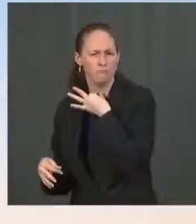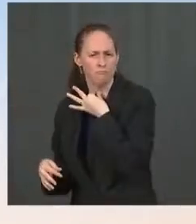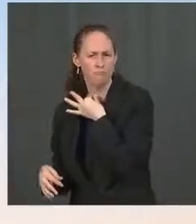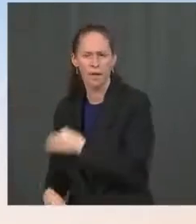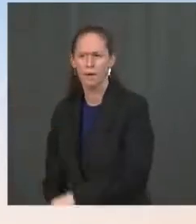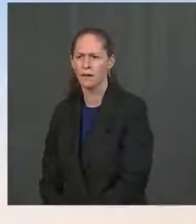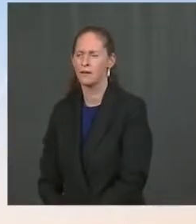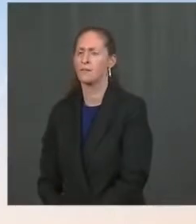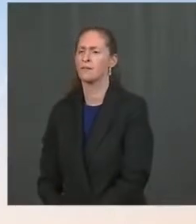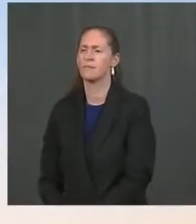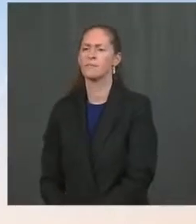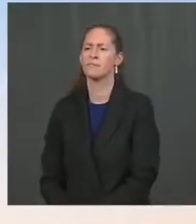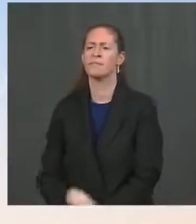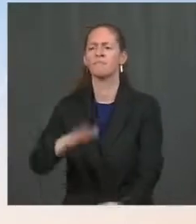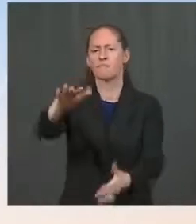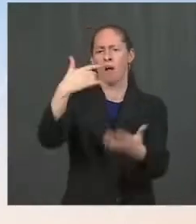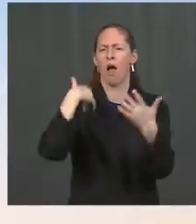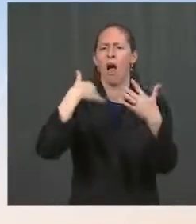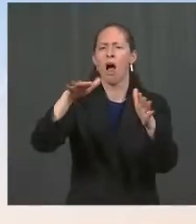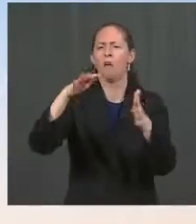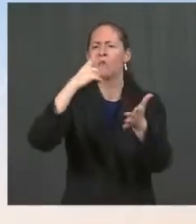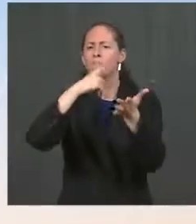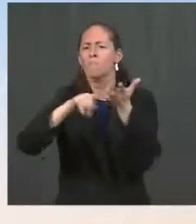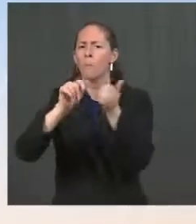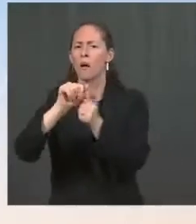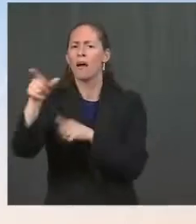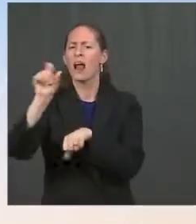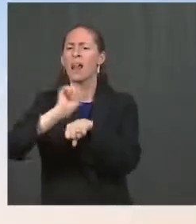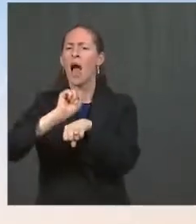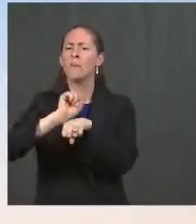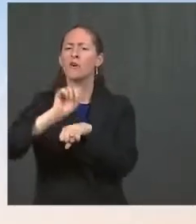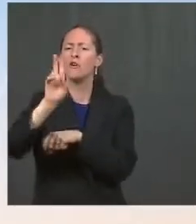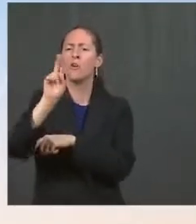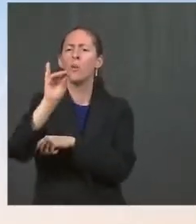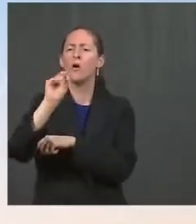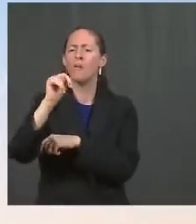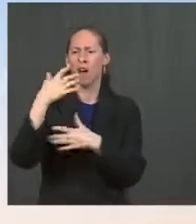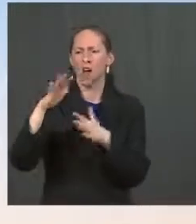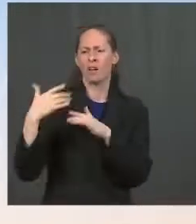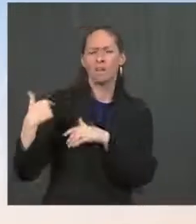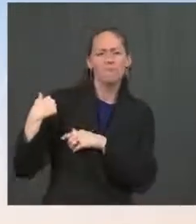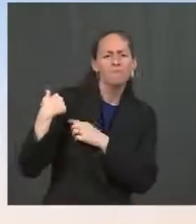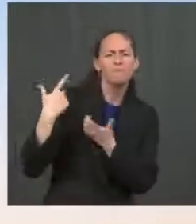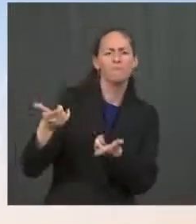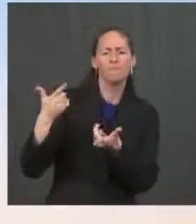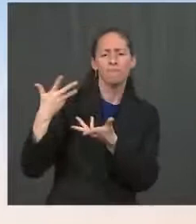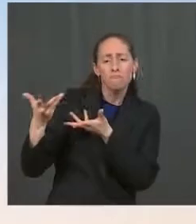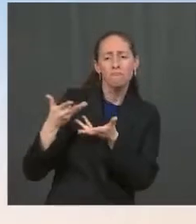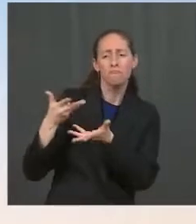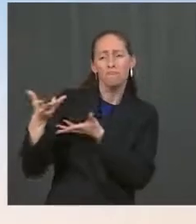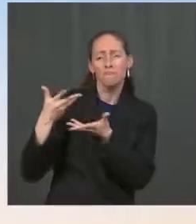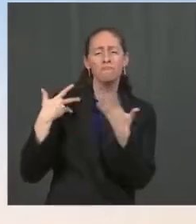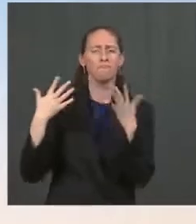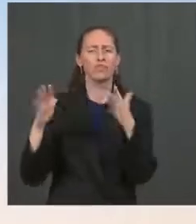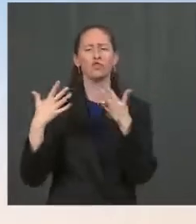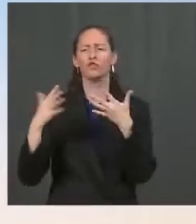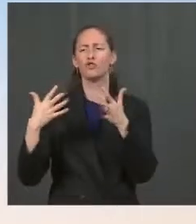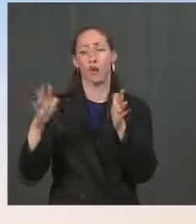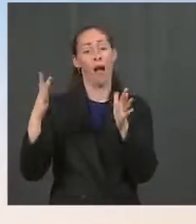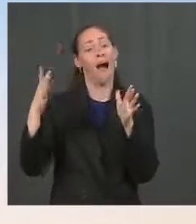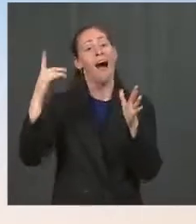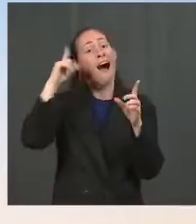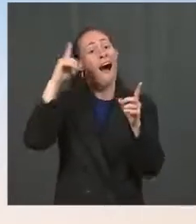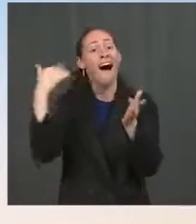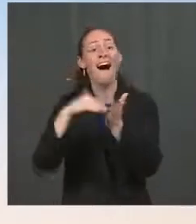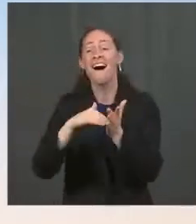been the case for several weeks and months as we have worked to implement additional steps. But look, our objective here is to continue to